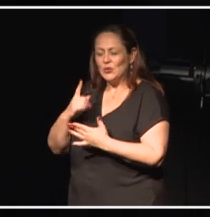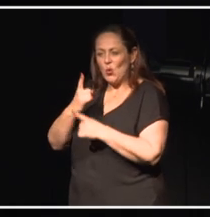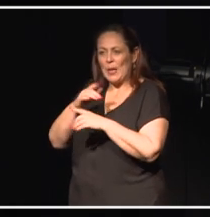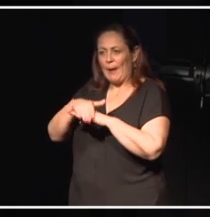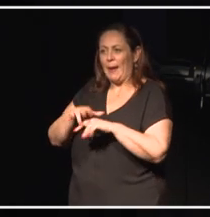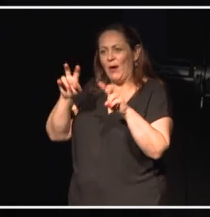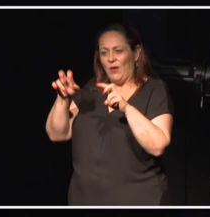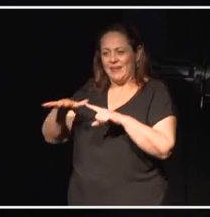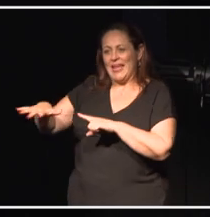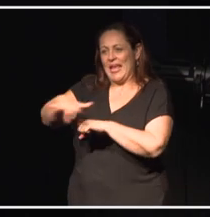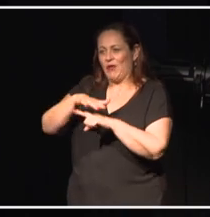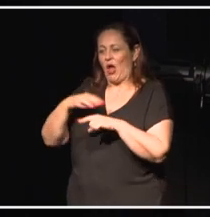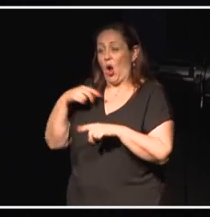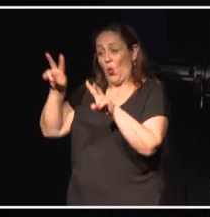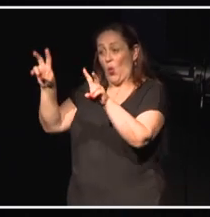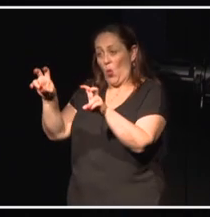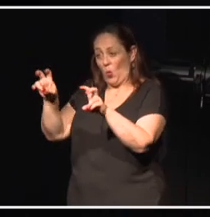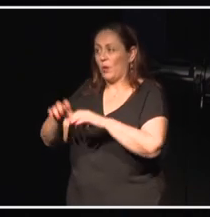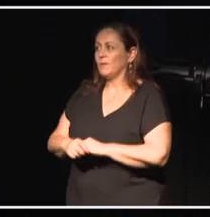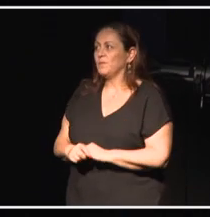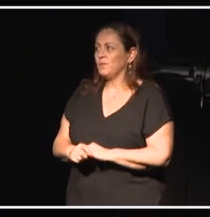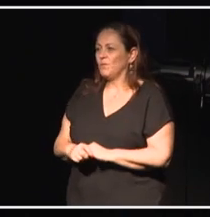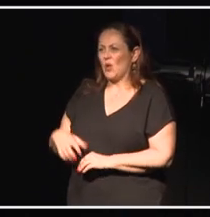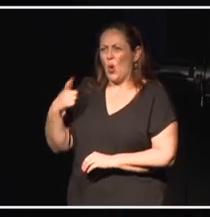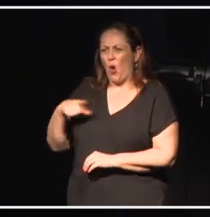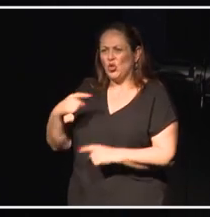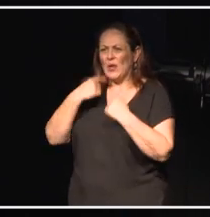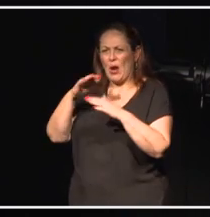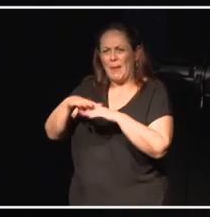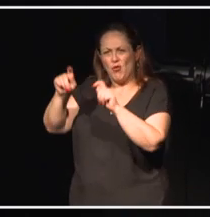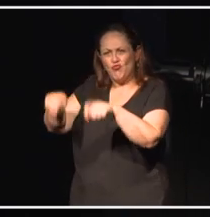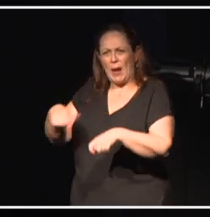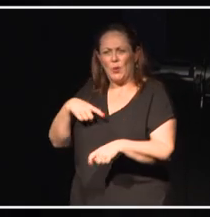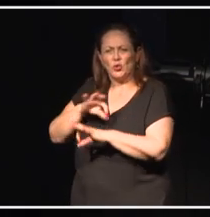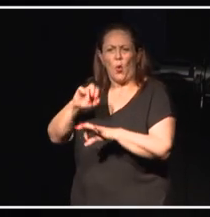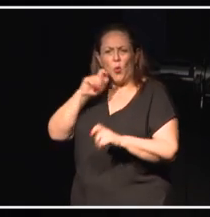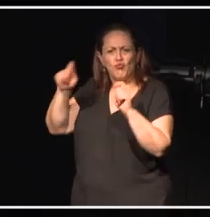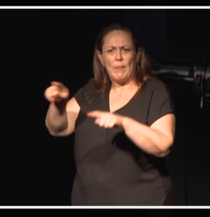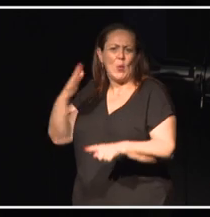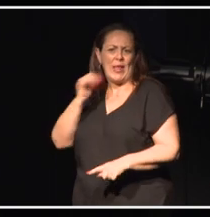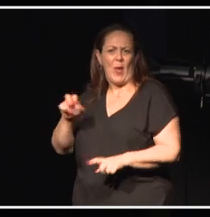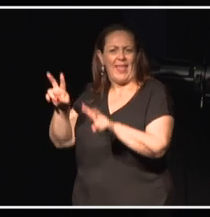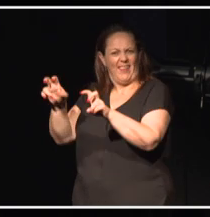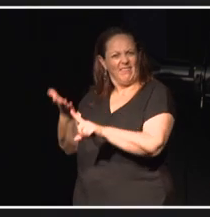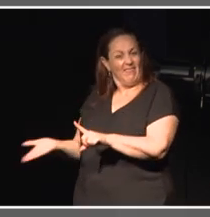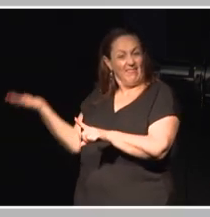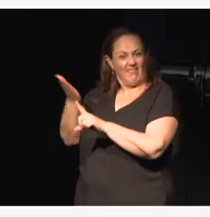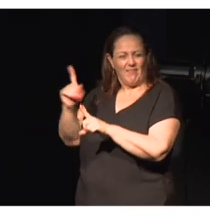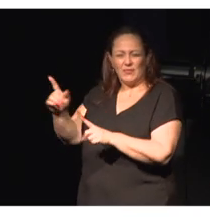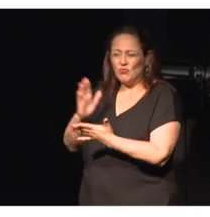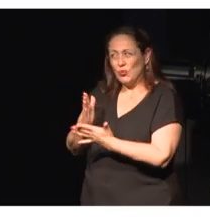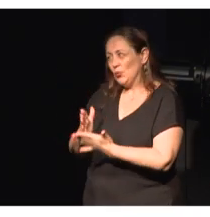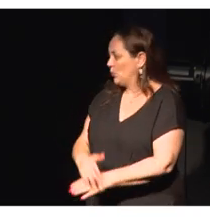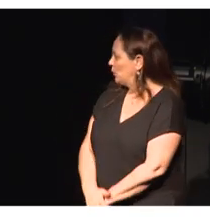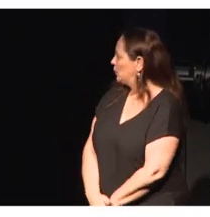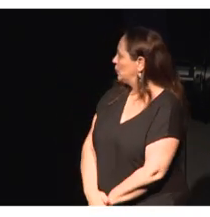territory that I like to call, why do you care about rape? Because no one will rape you anyway. Delicious irony, though, the